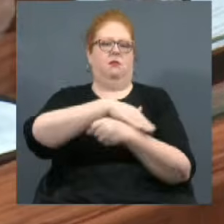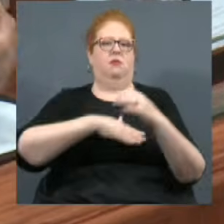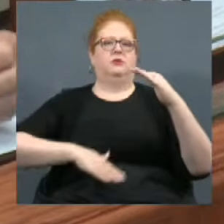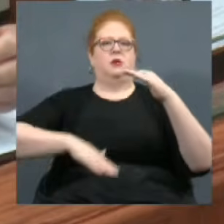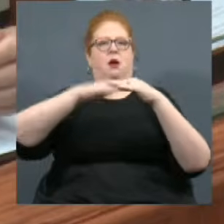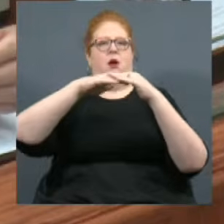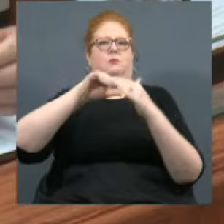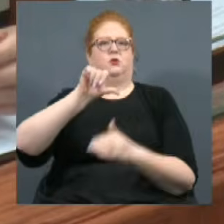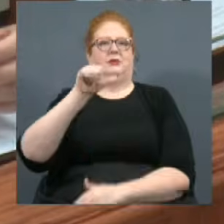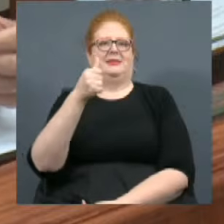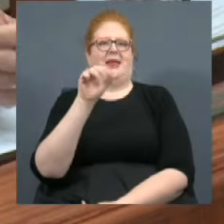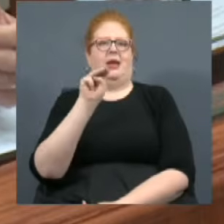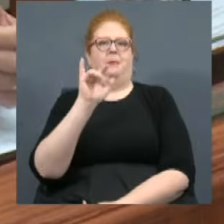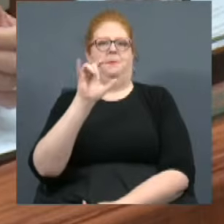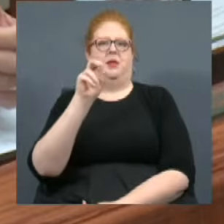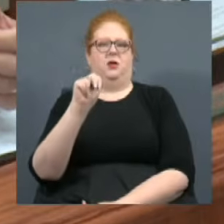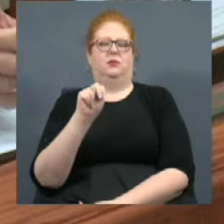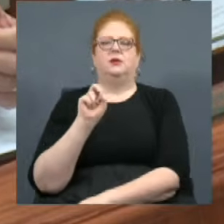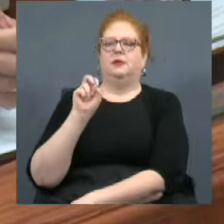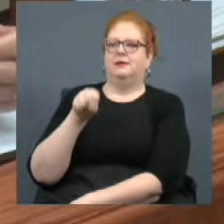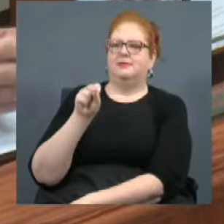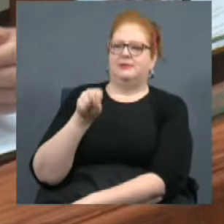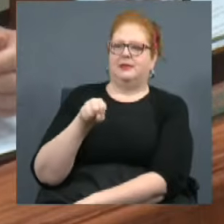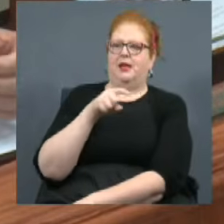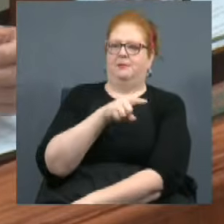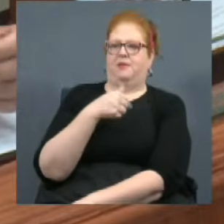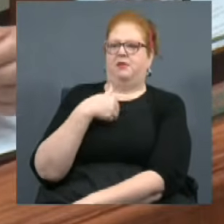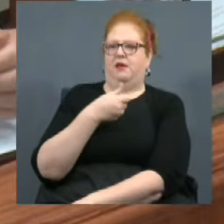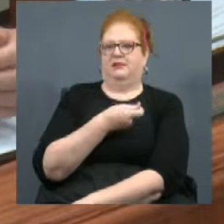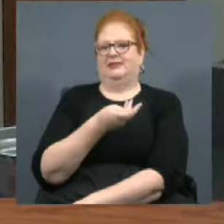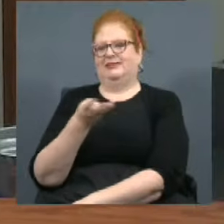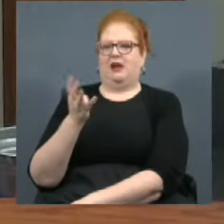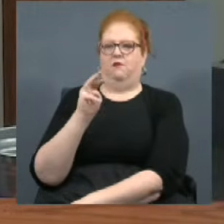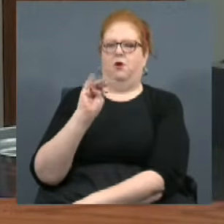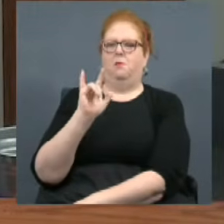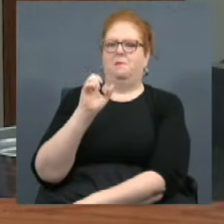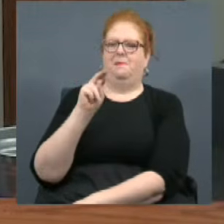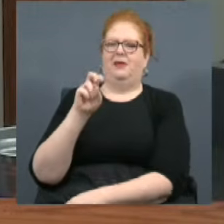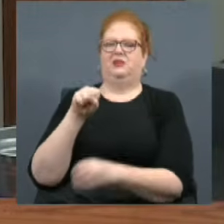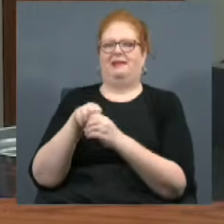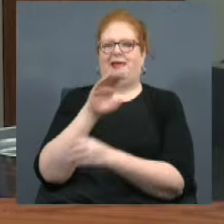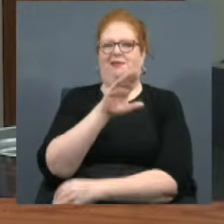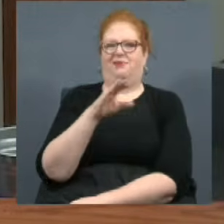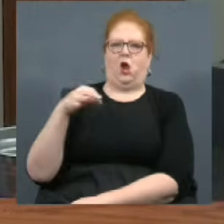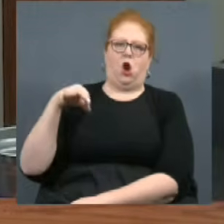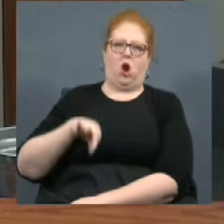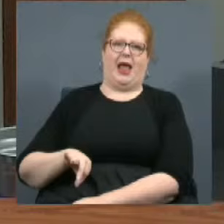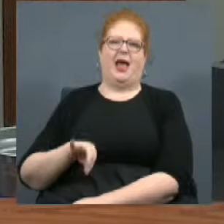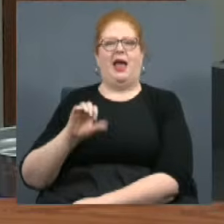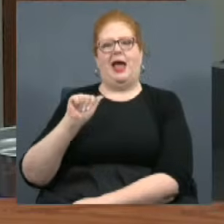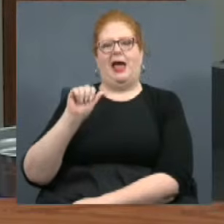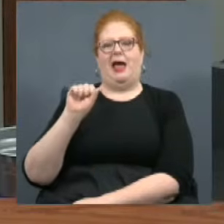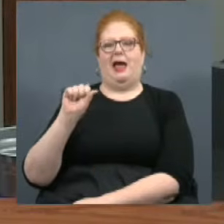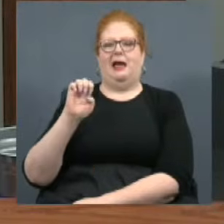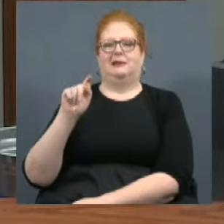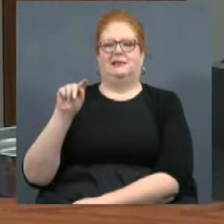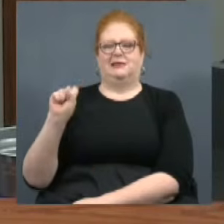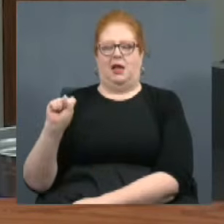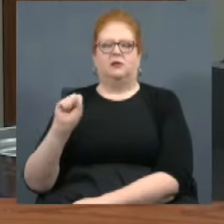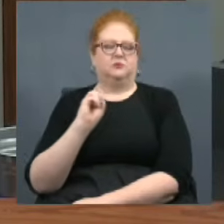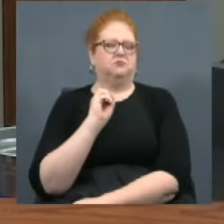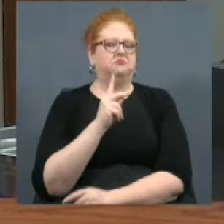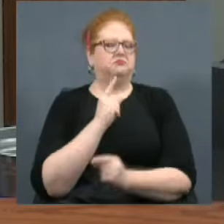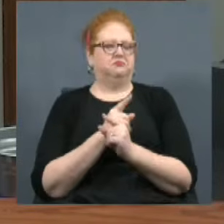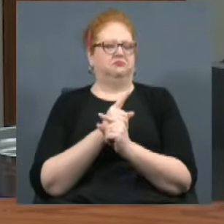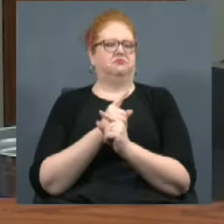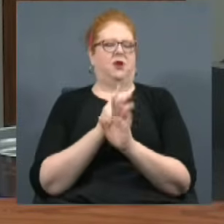have an insurance policy up to $10 million, but then they have several millions in assets. Right. So theoretically, and I know you